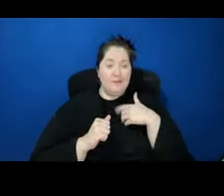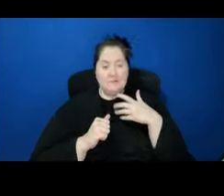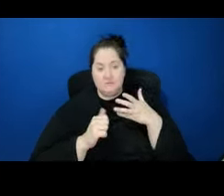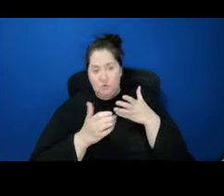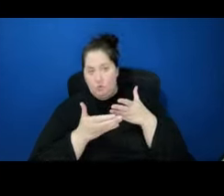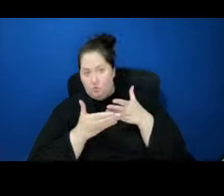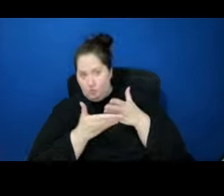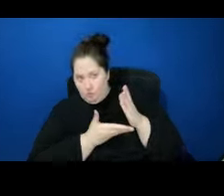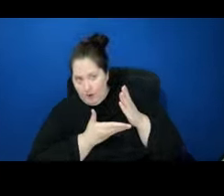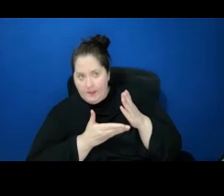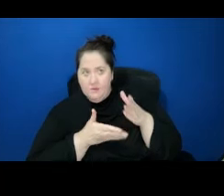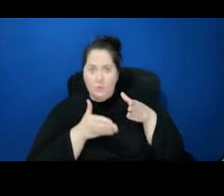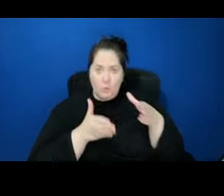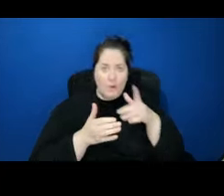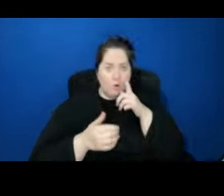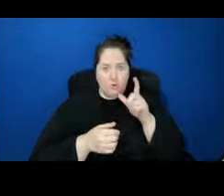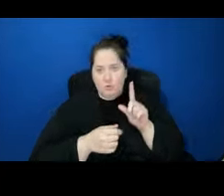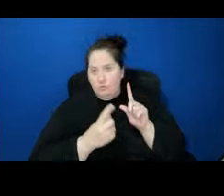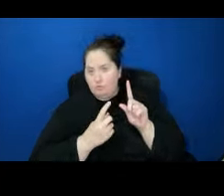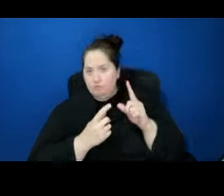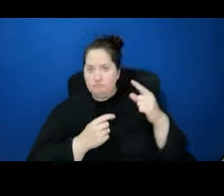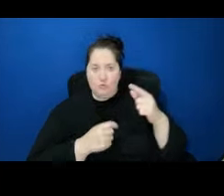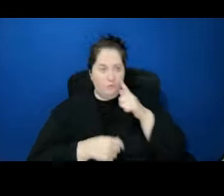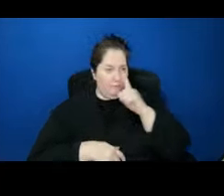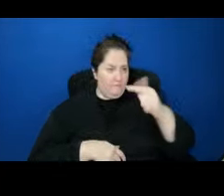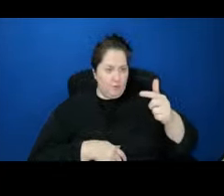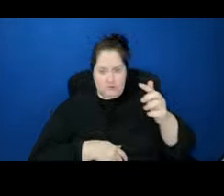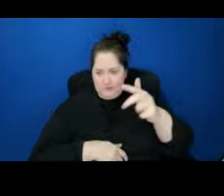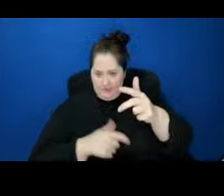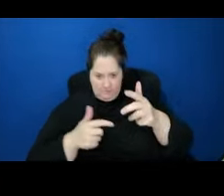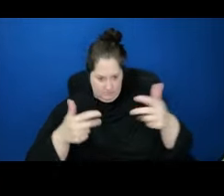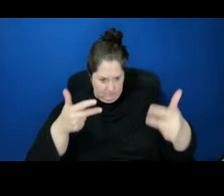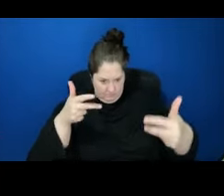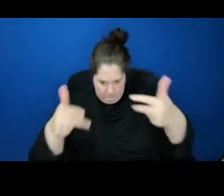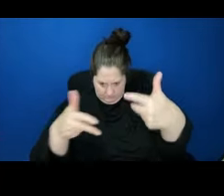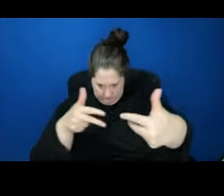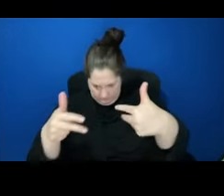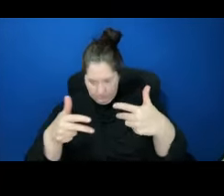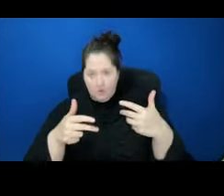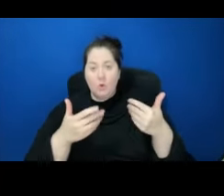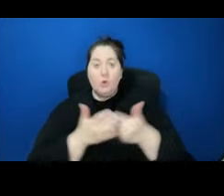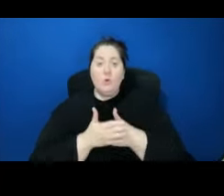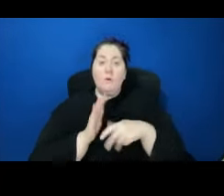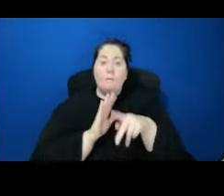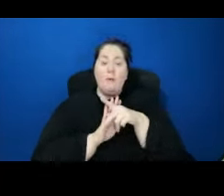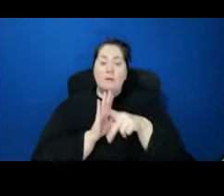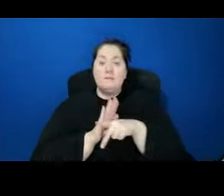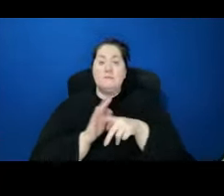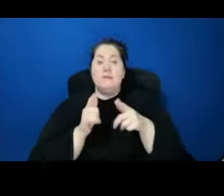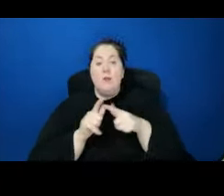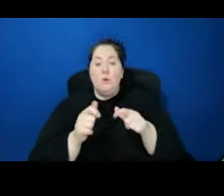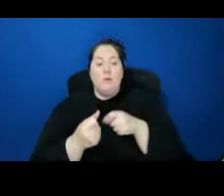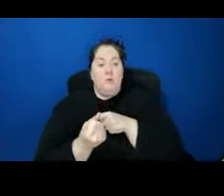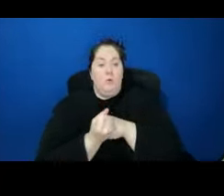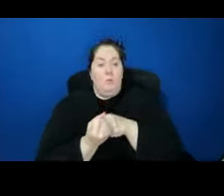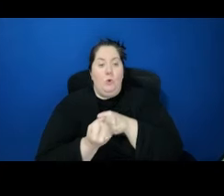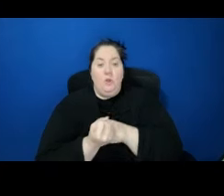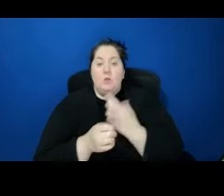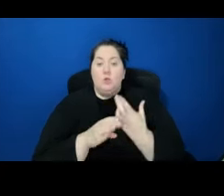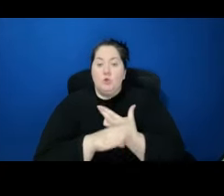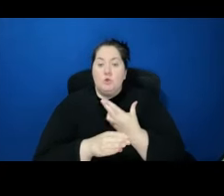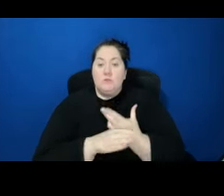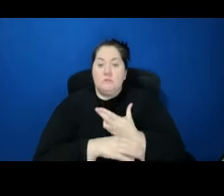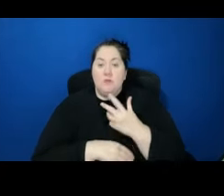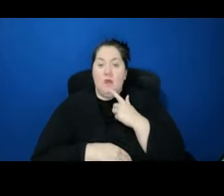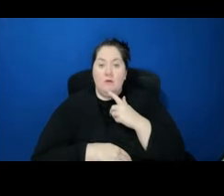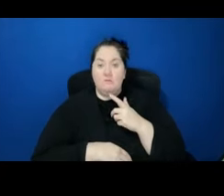choices and facilities. For example, new policy language around supporting the use of our rights